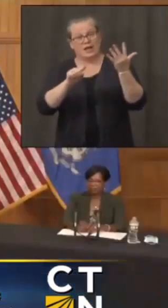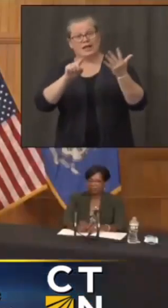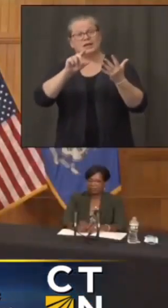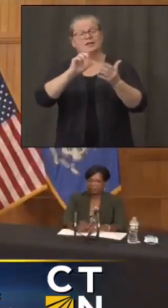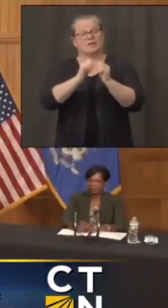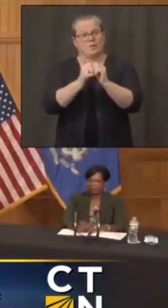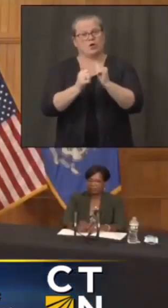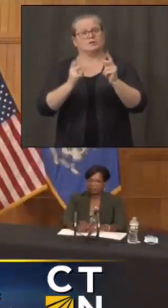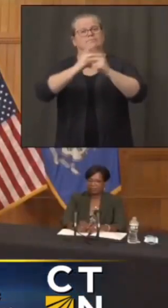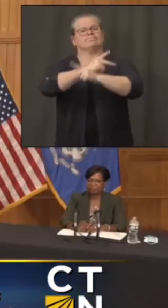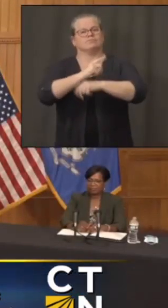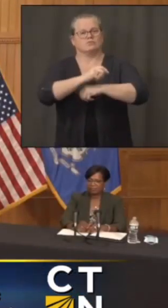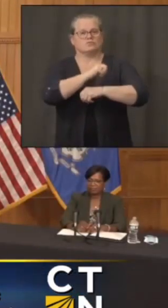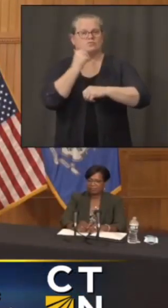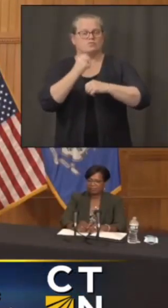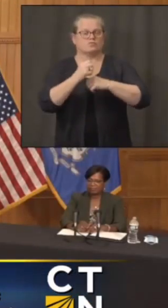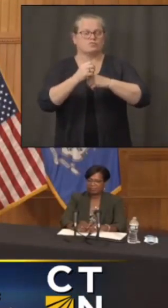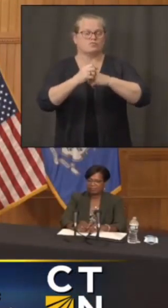Thank you.